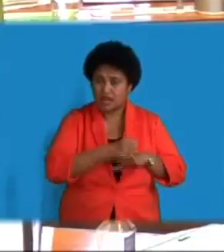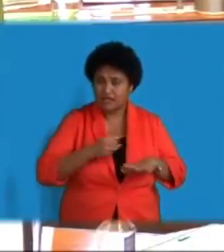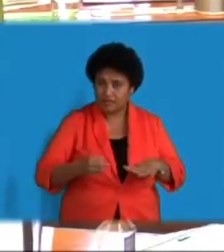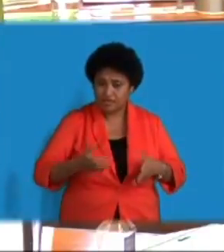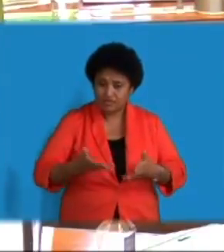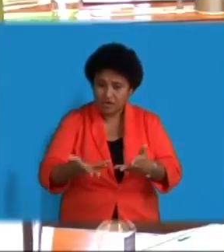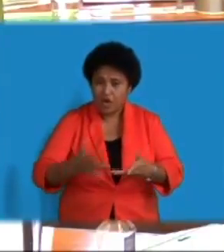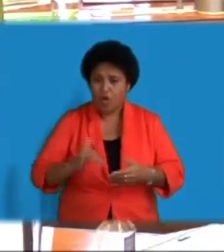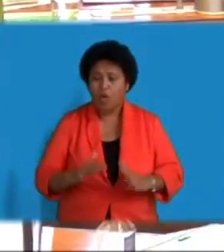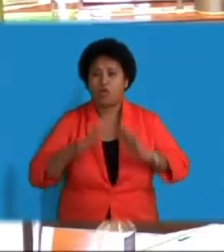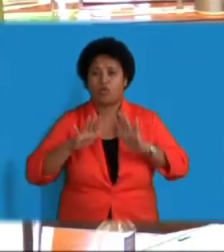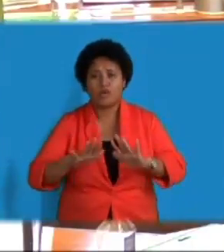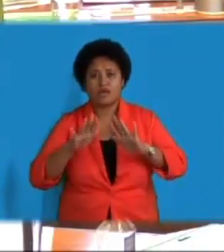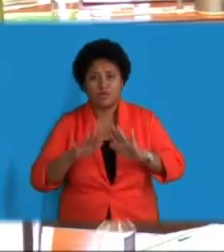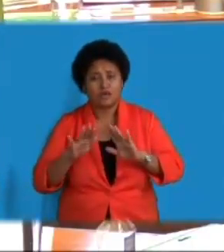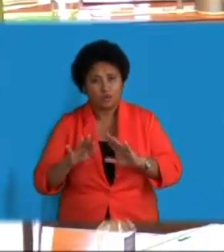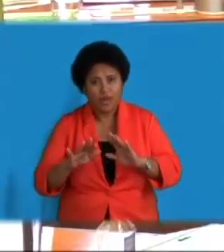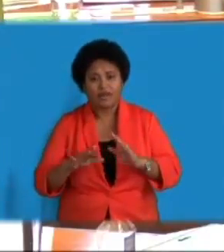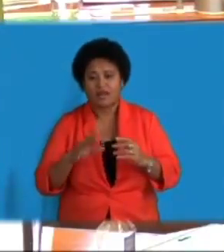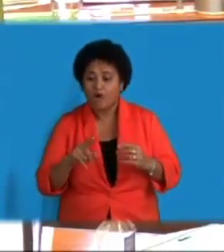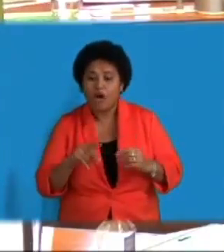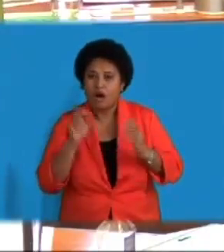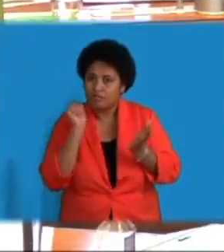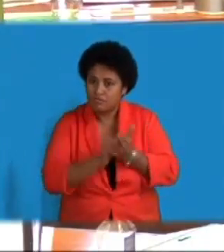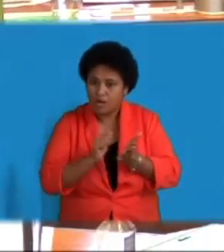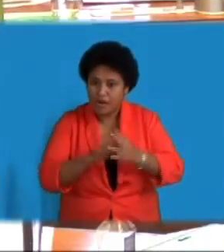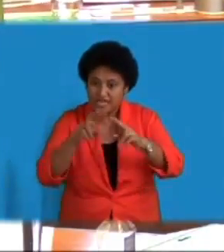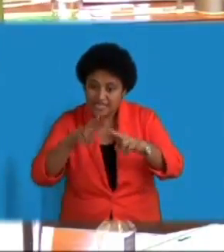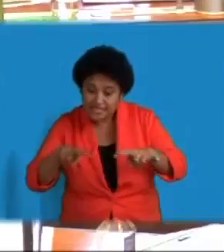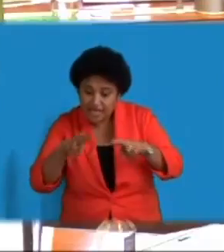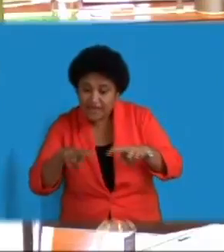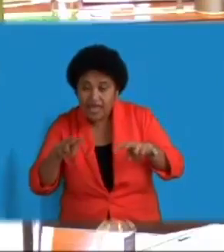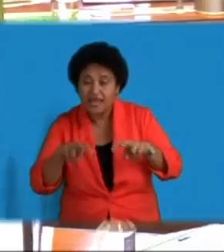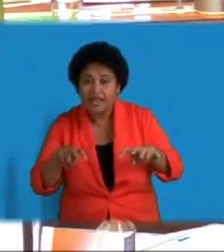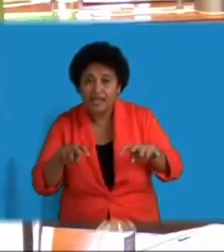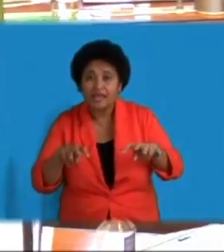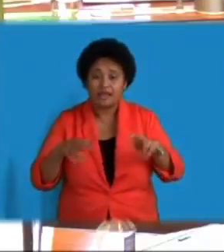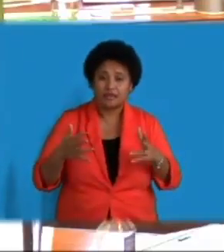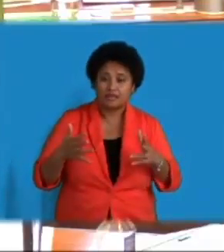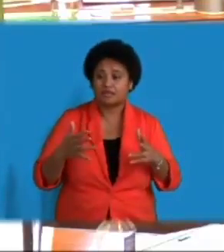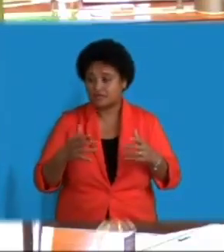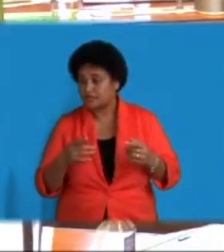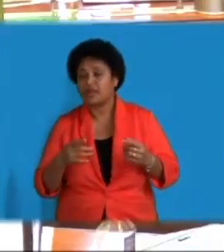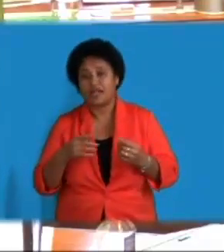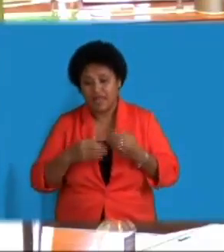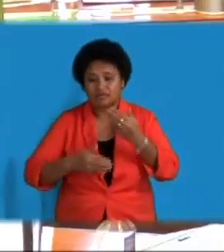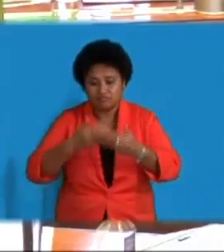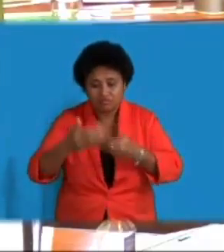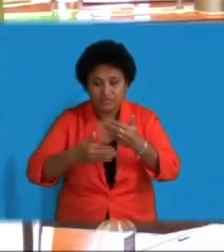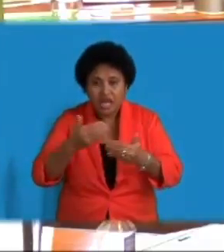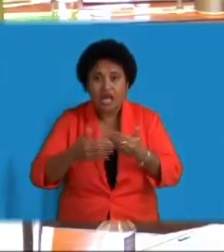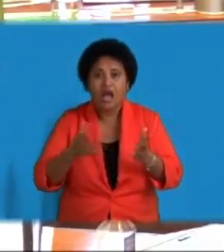for the residents to fulfill obligations such as proper survey as required of other tenants to process further